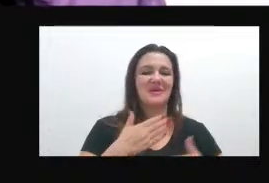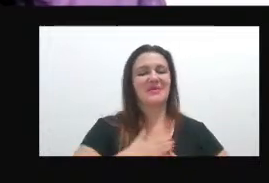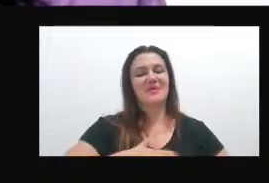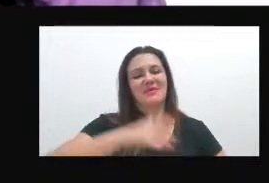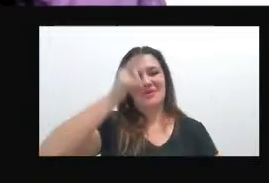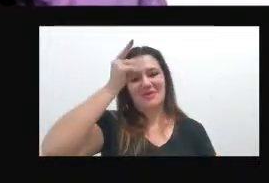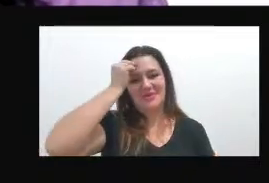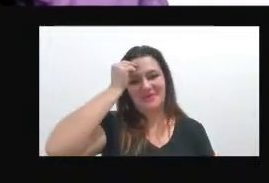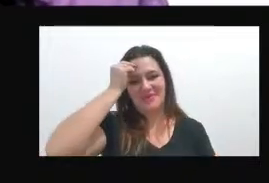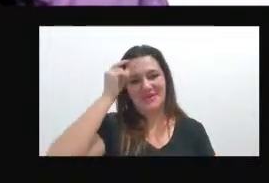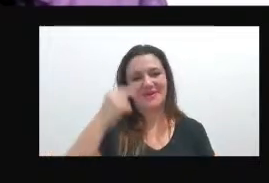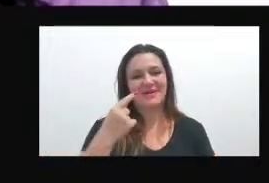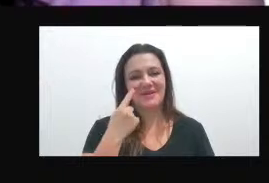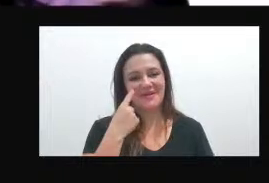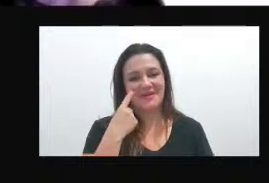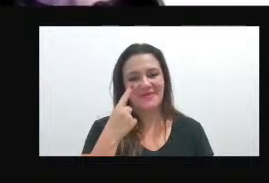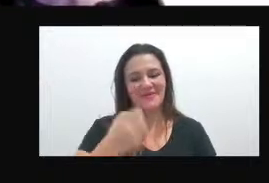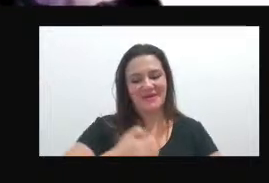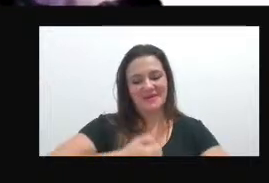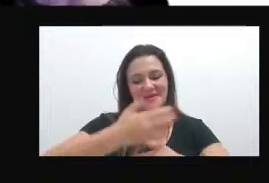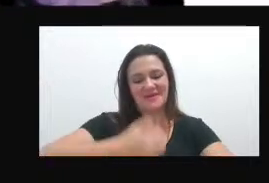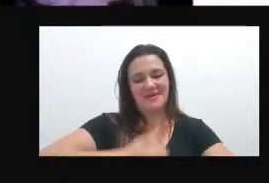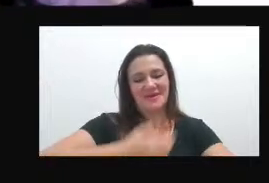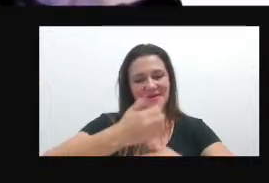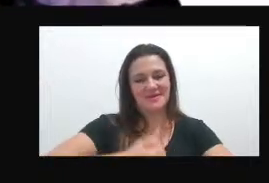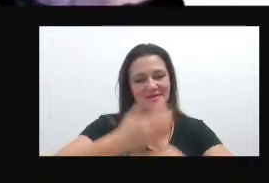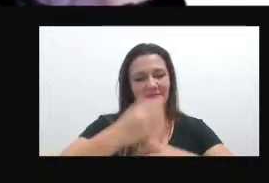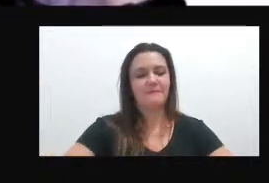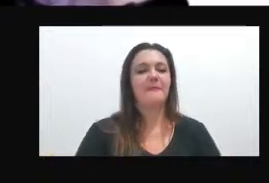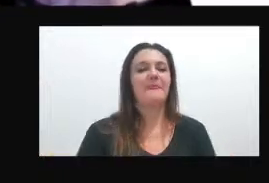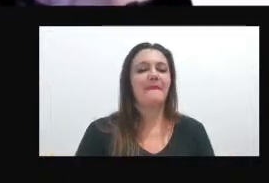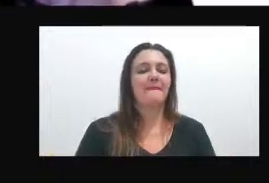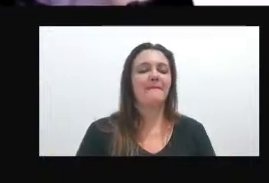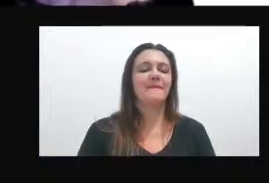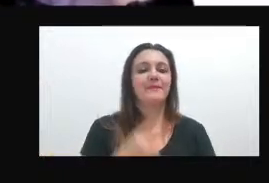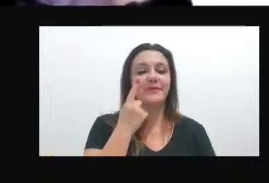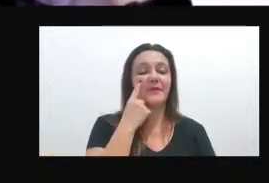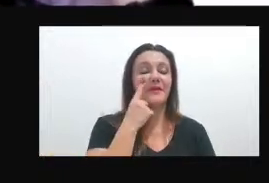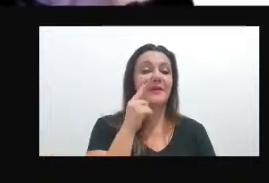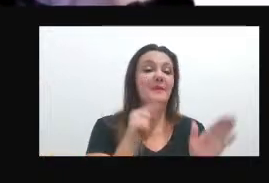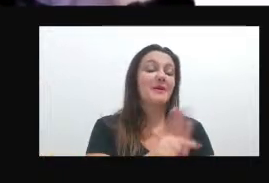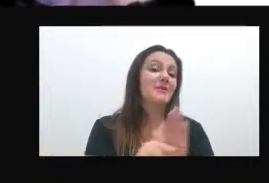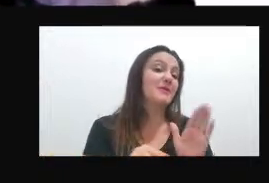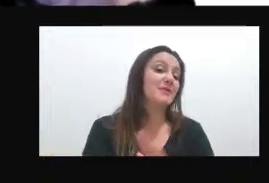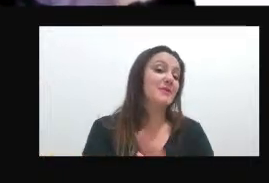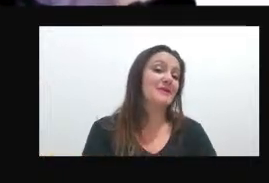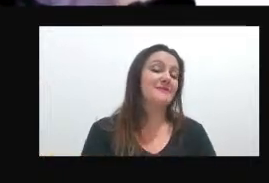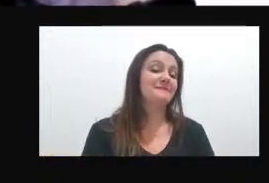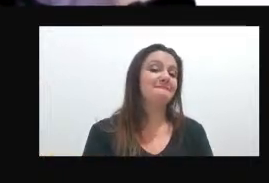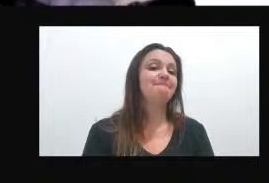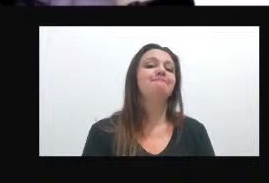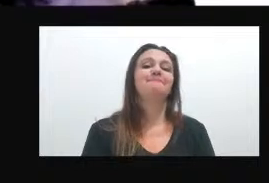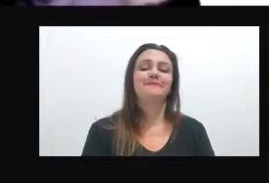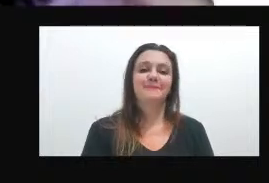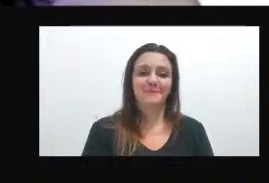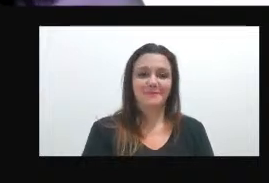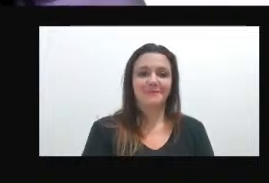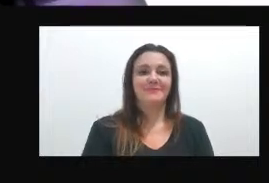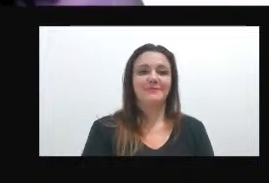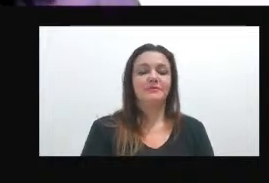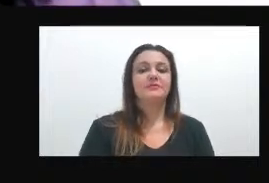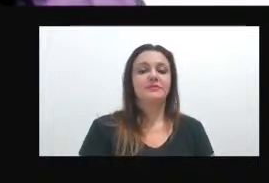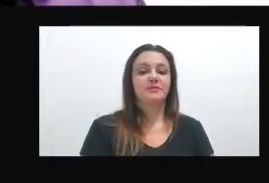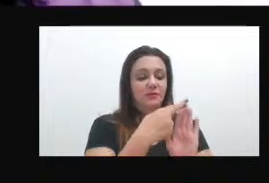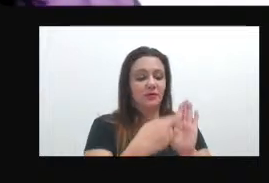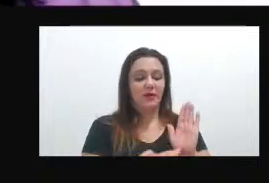Let me ask you another question. I saw that also in the report, most of the research is in Asia.